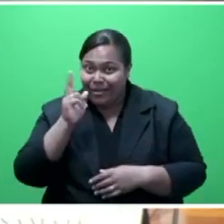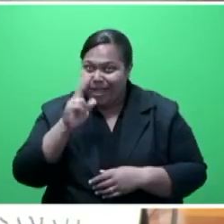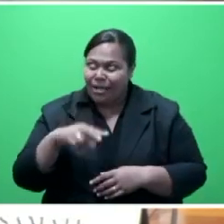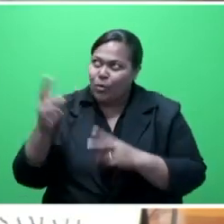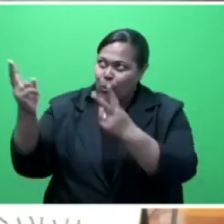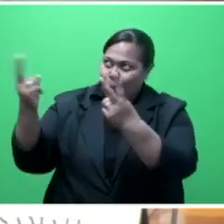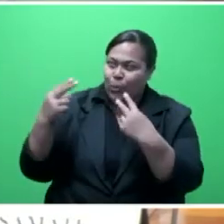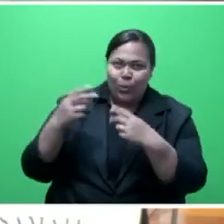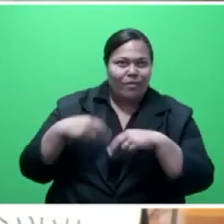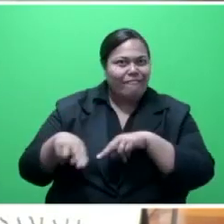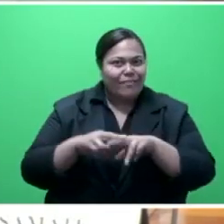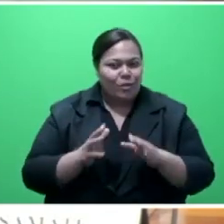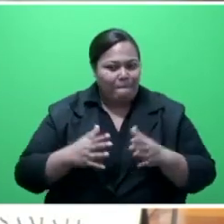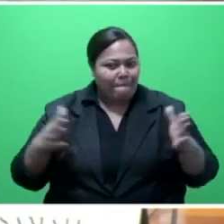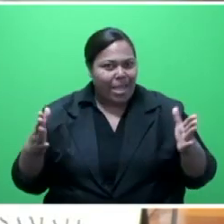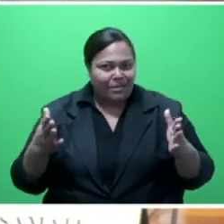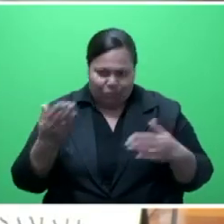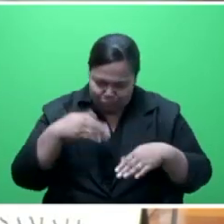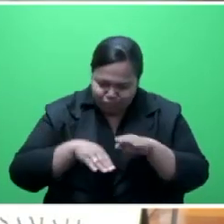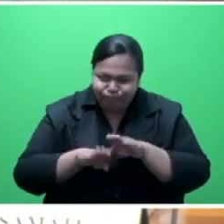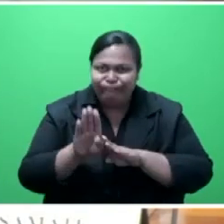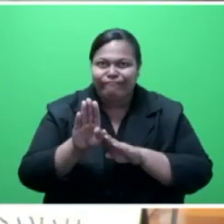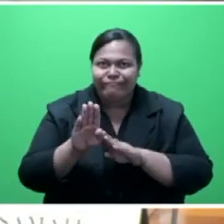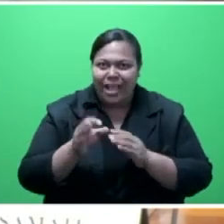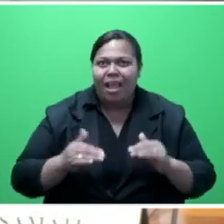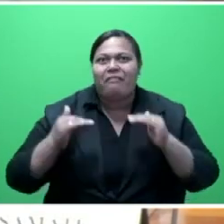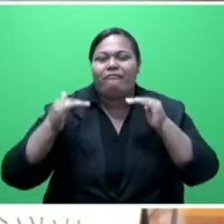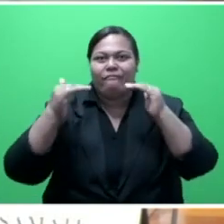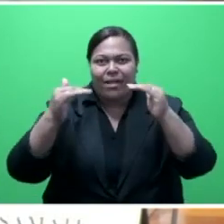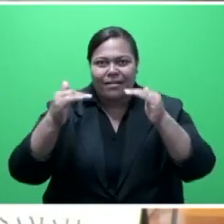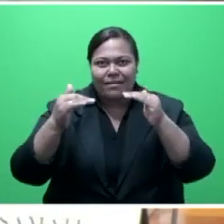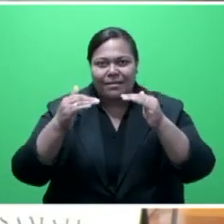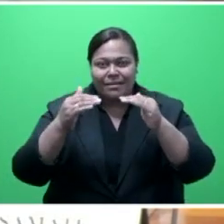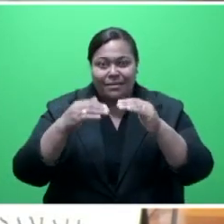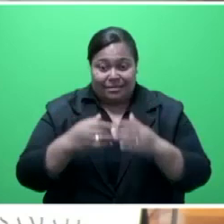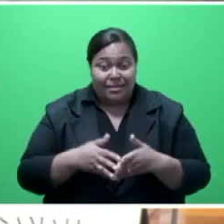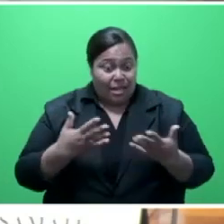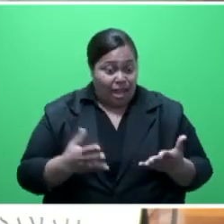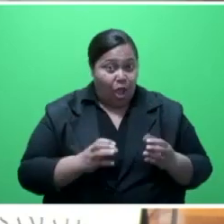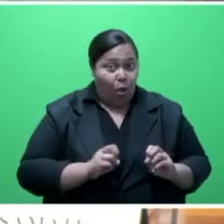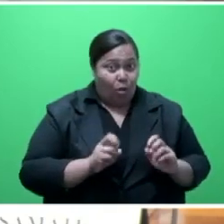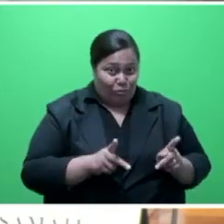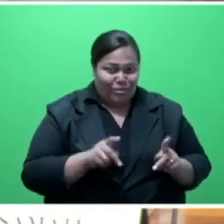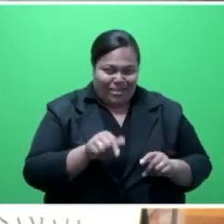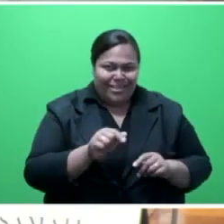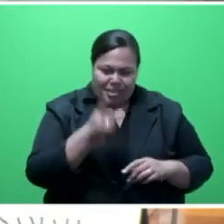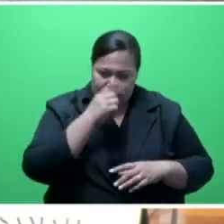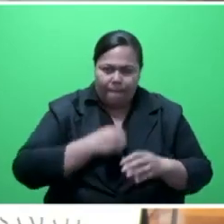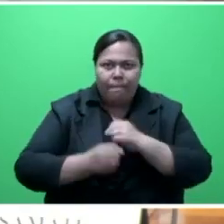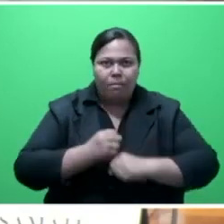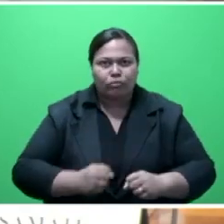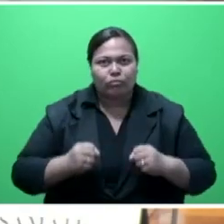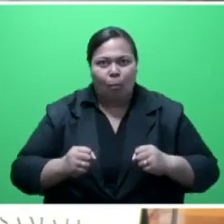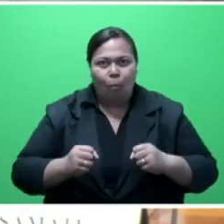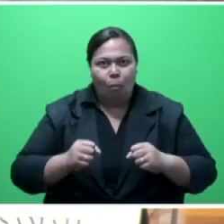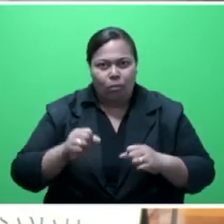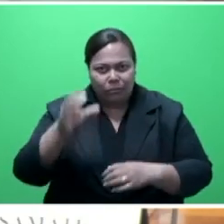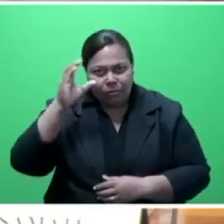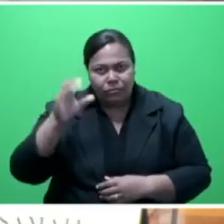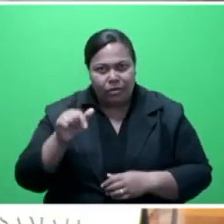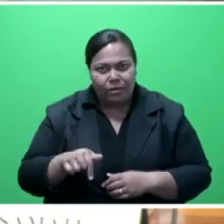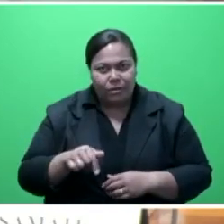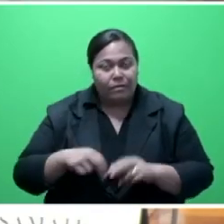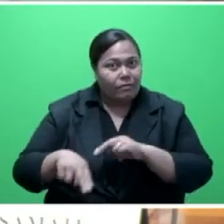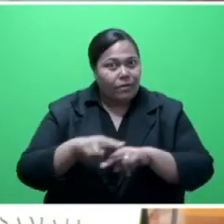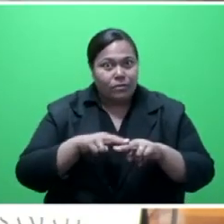more resilient, and more advanced, one that turns this crisis into an opportunity to become a stronger nation. Mr. Speaker, I know